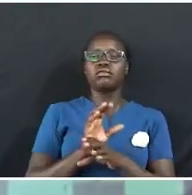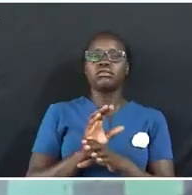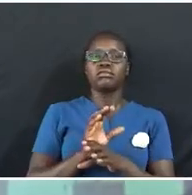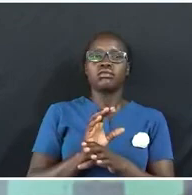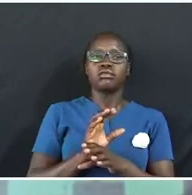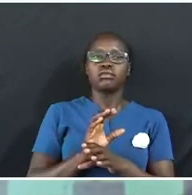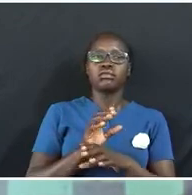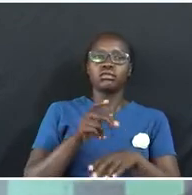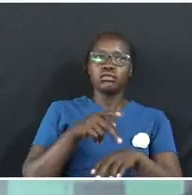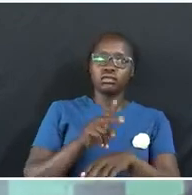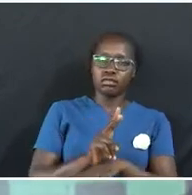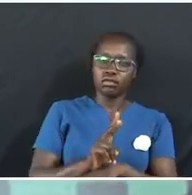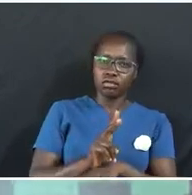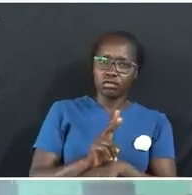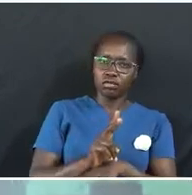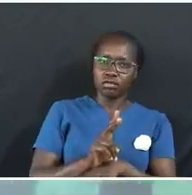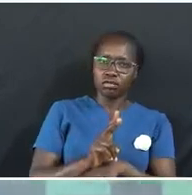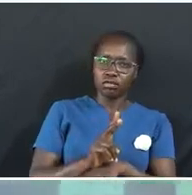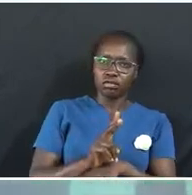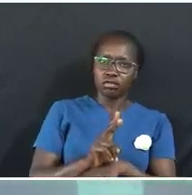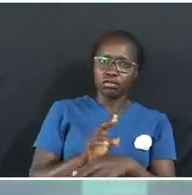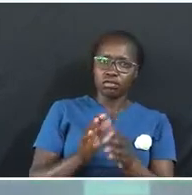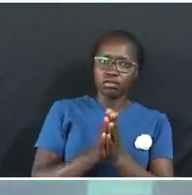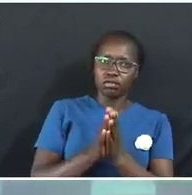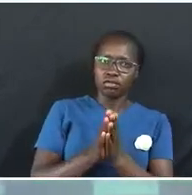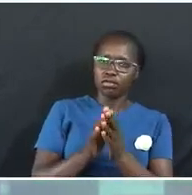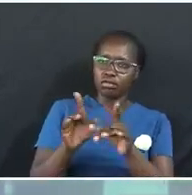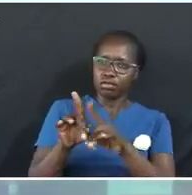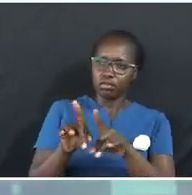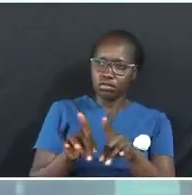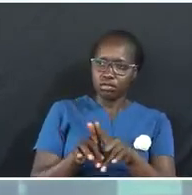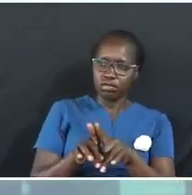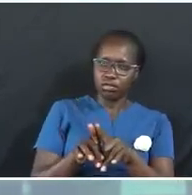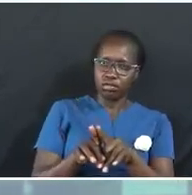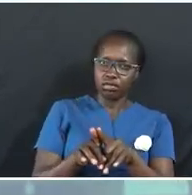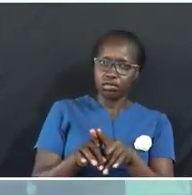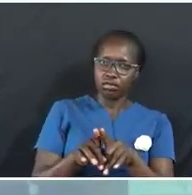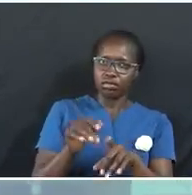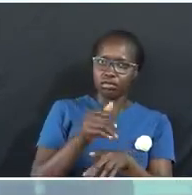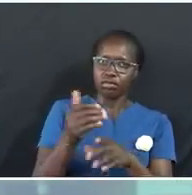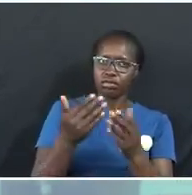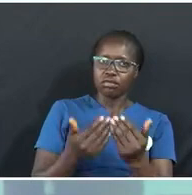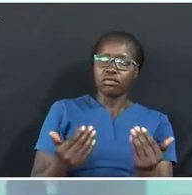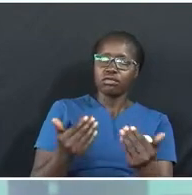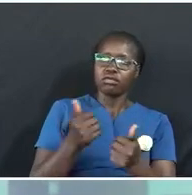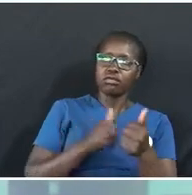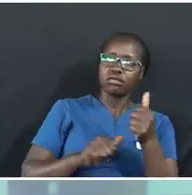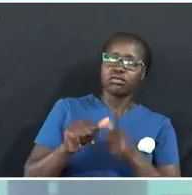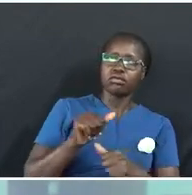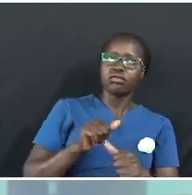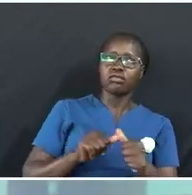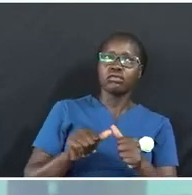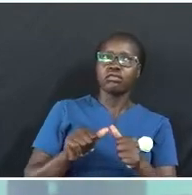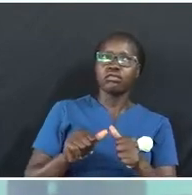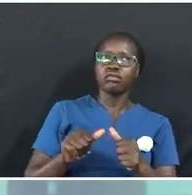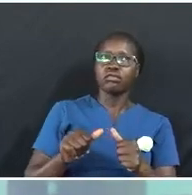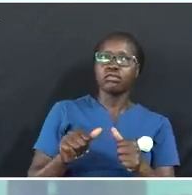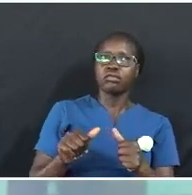and focus on one. And also the other thing, it is about